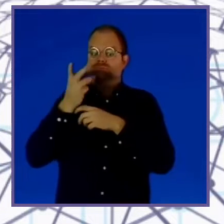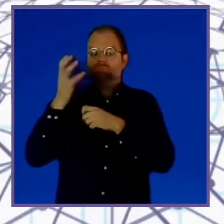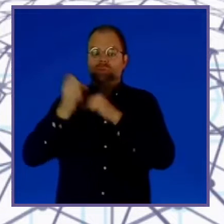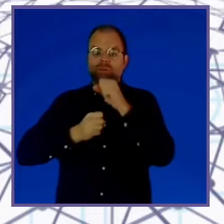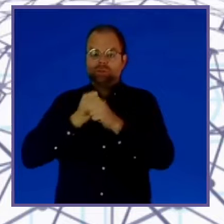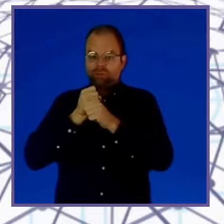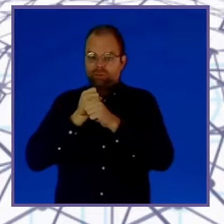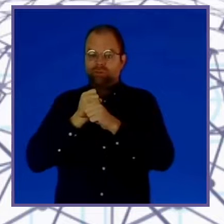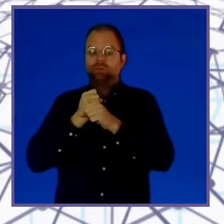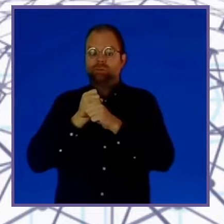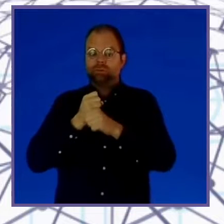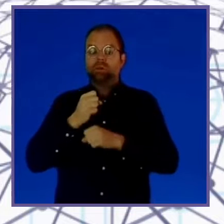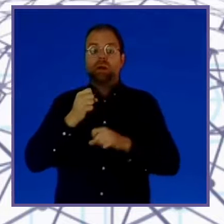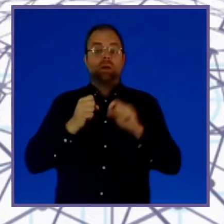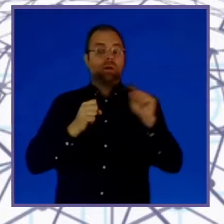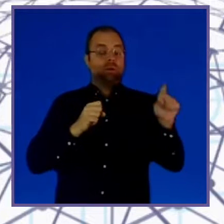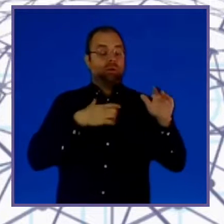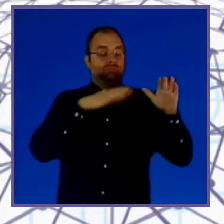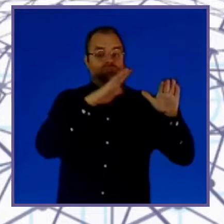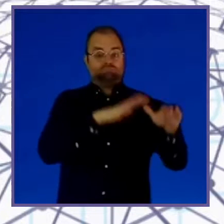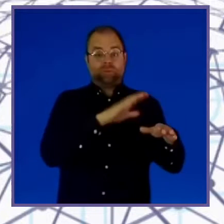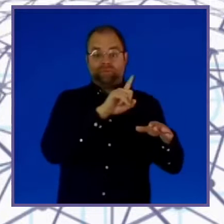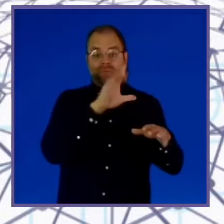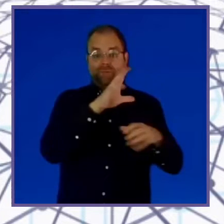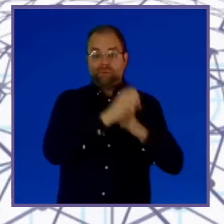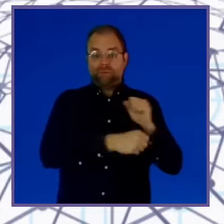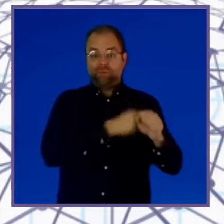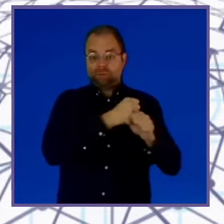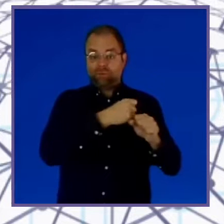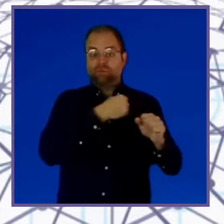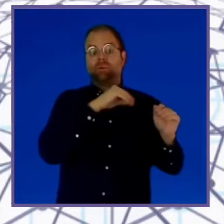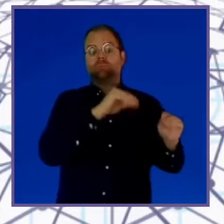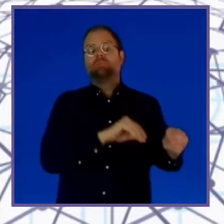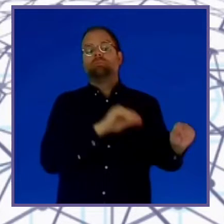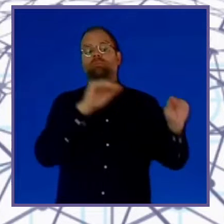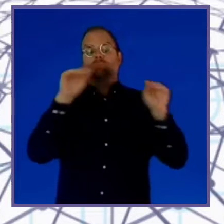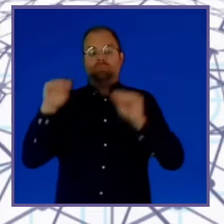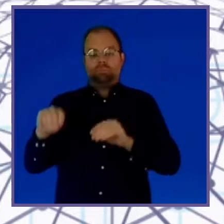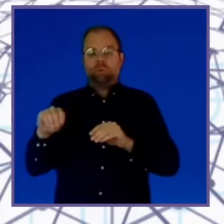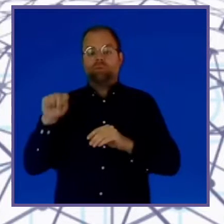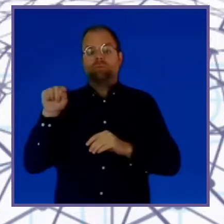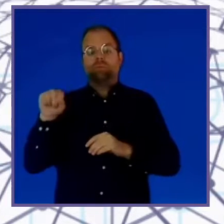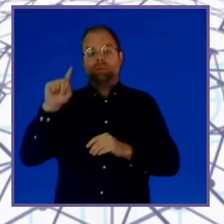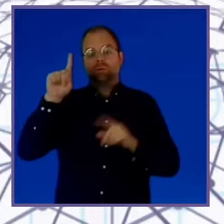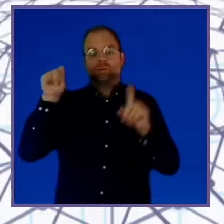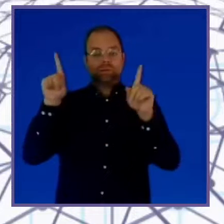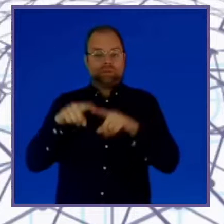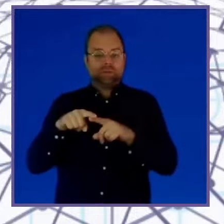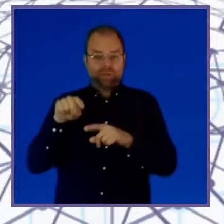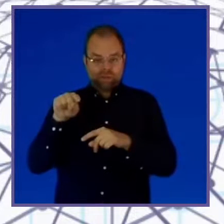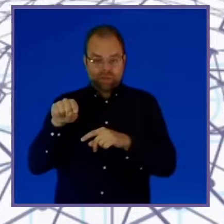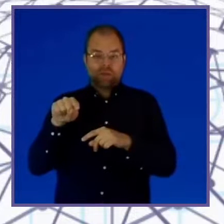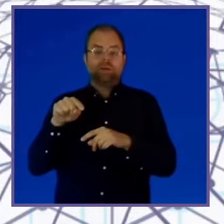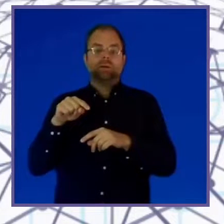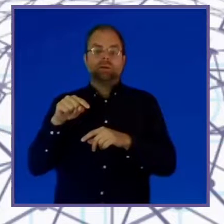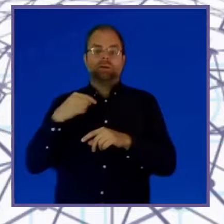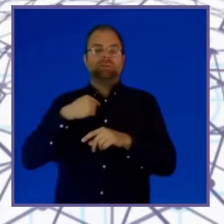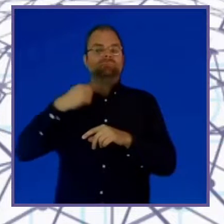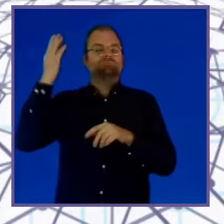very low cost, but quite poorly designed and not very functional for the